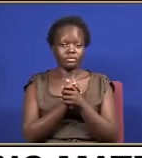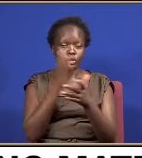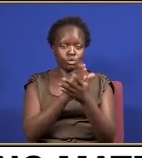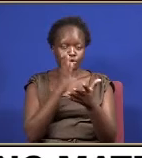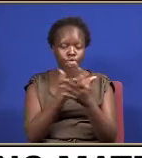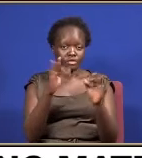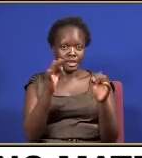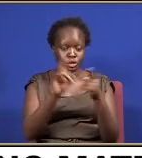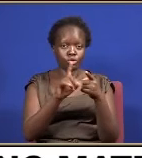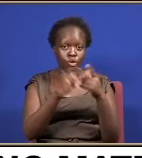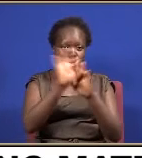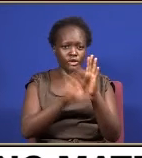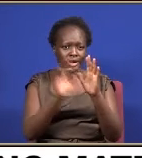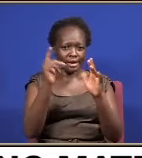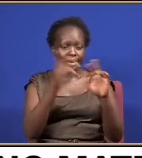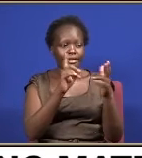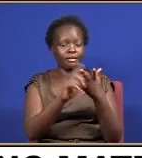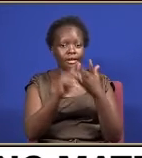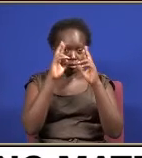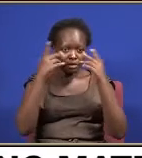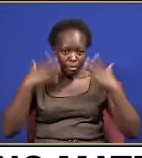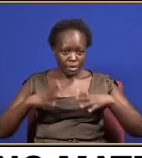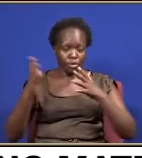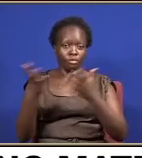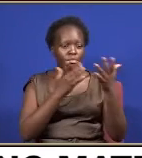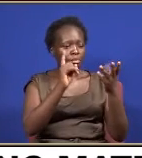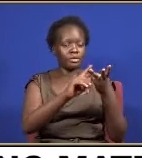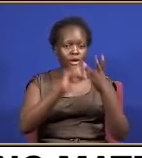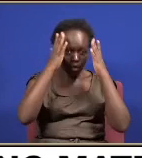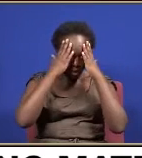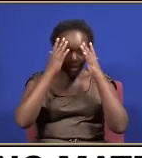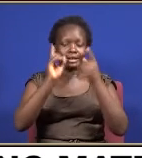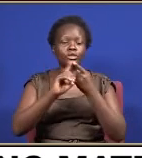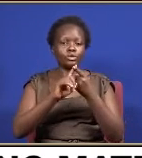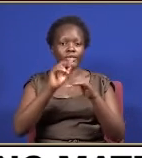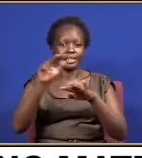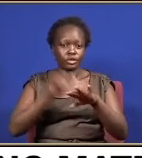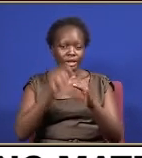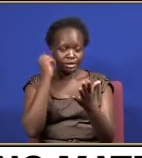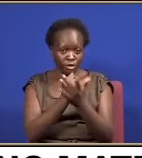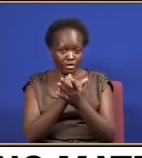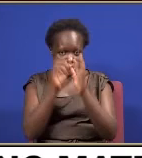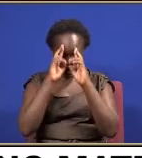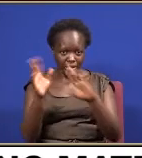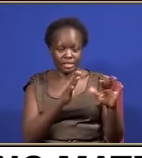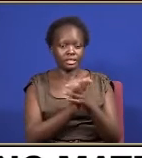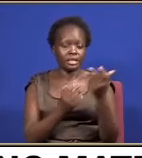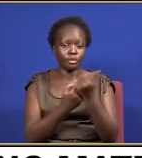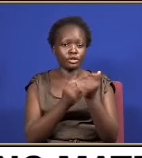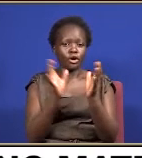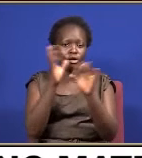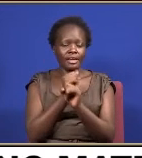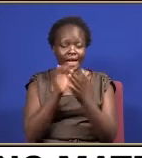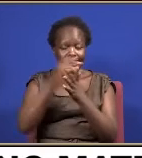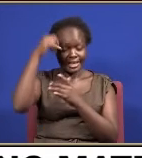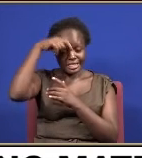Kenya, respect for the people, bring honor to the nation and dignity to the office, promote public confidence in the integrity of the